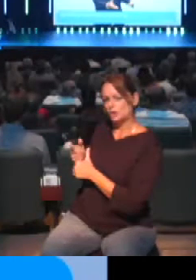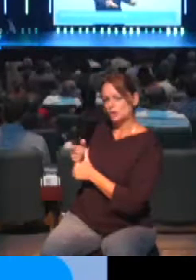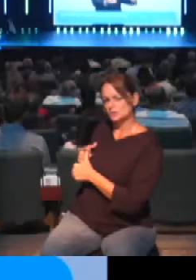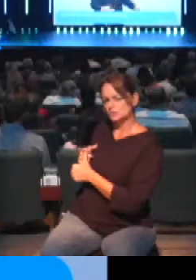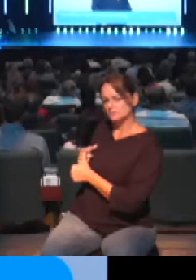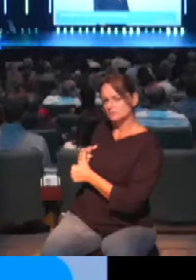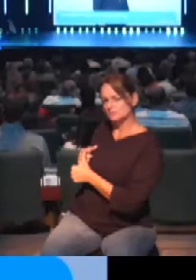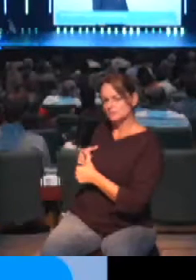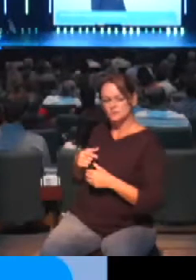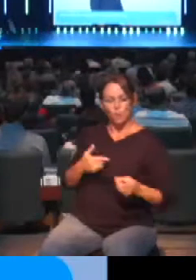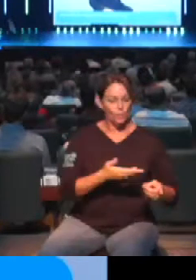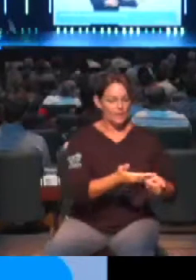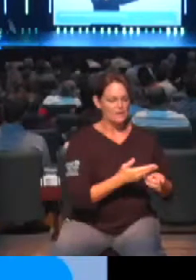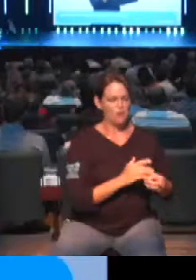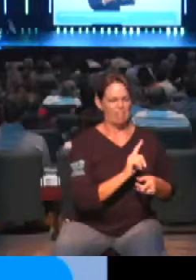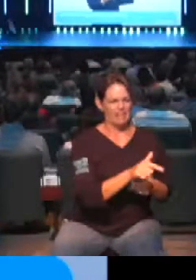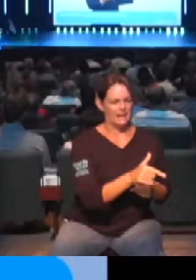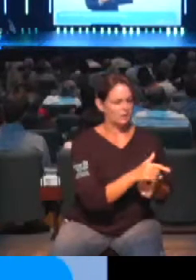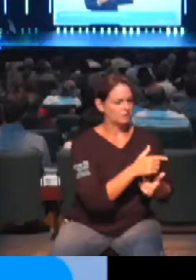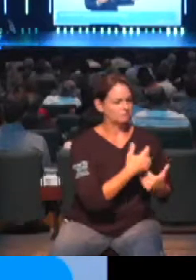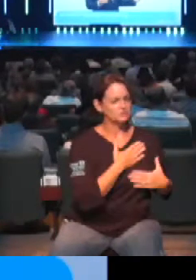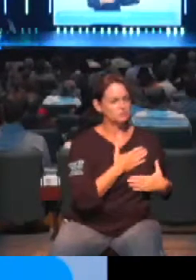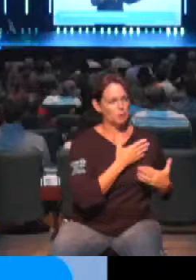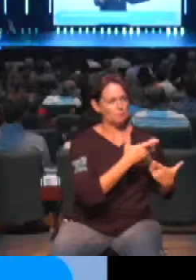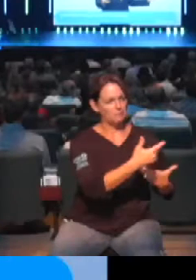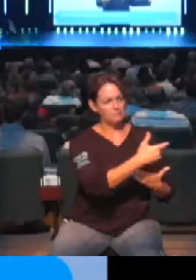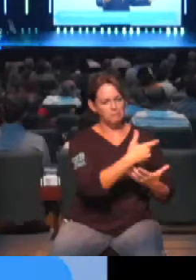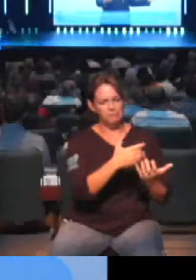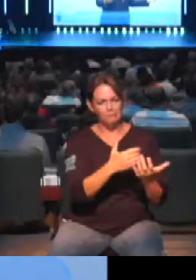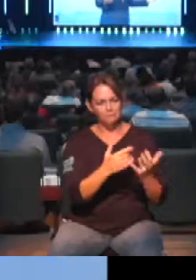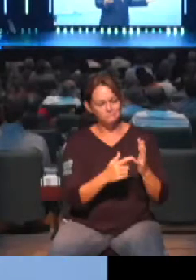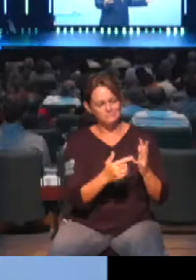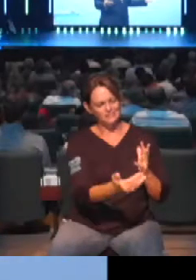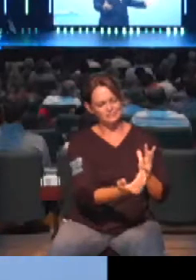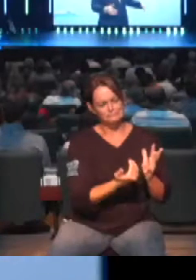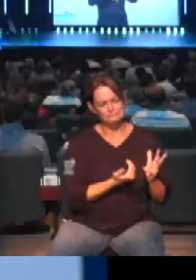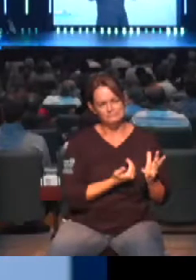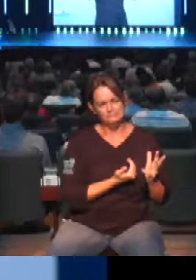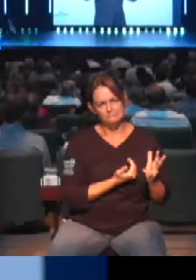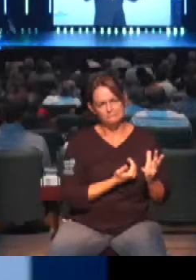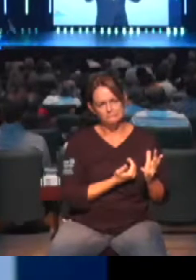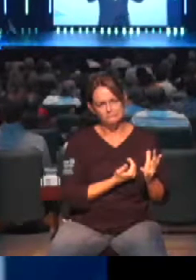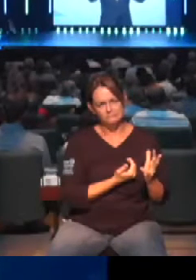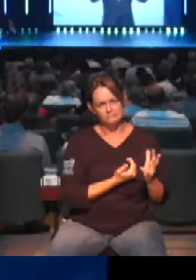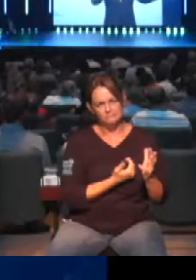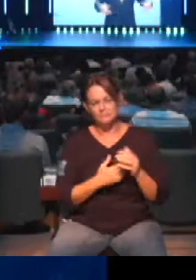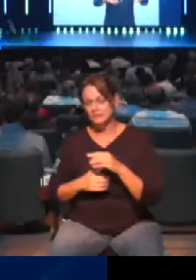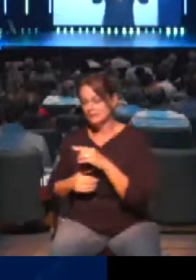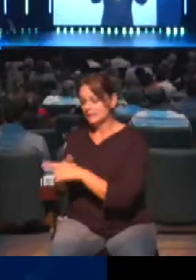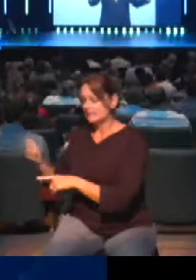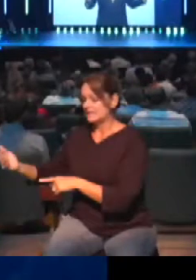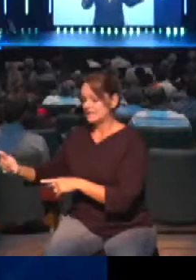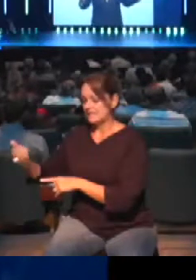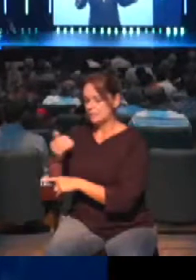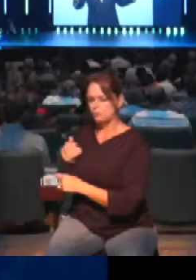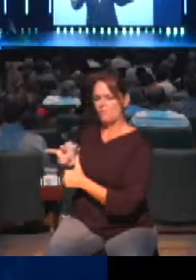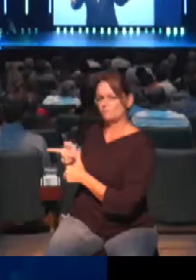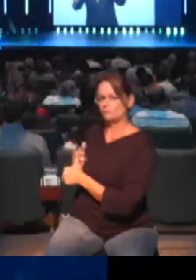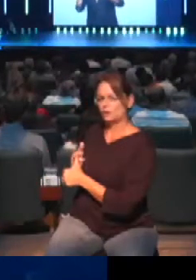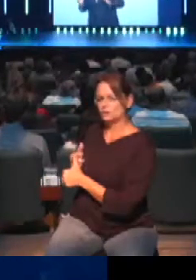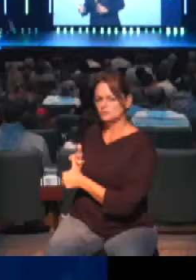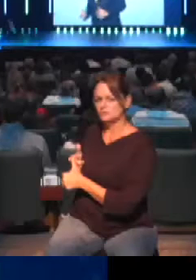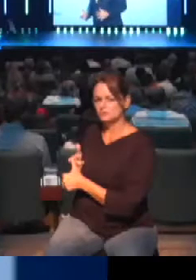his offering. You see it? Cain was a farmer. He didn't bring first fruits. He just brought an offering in the process of